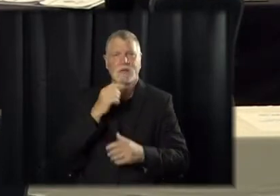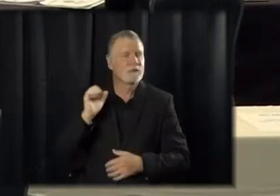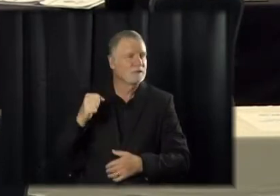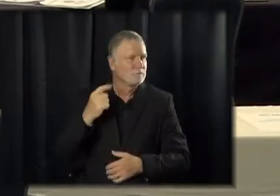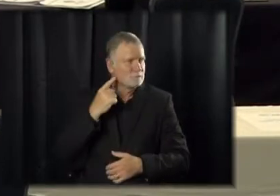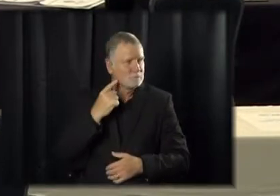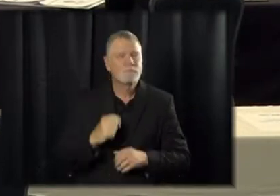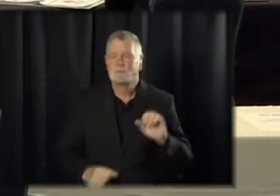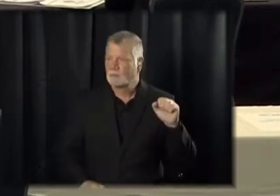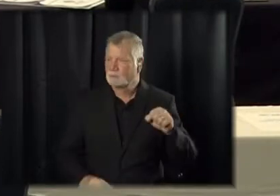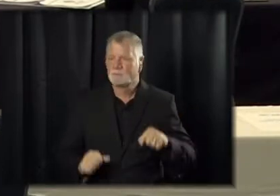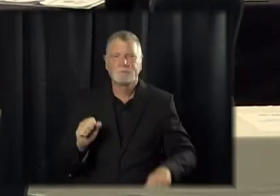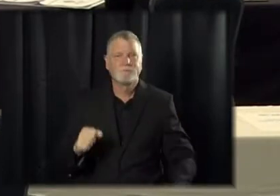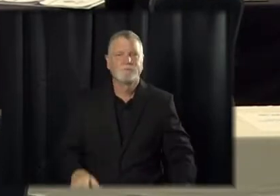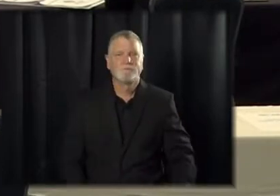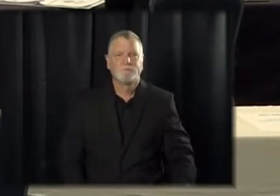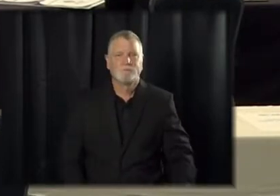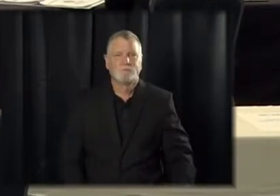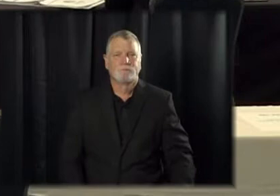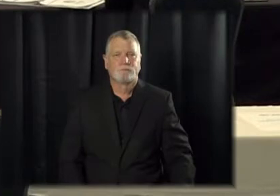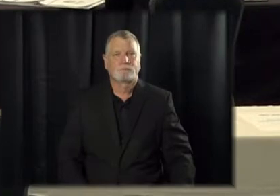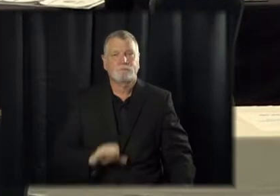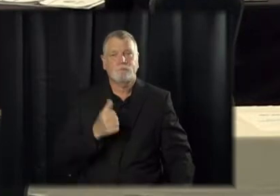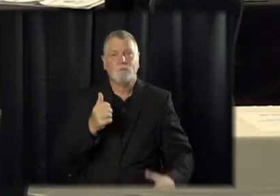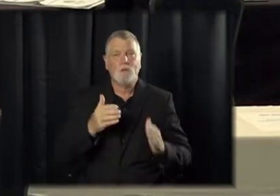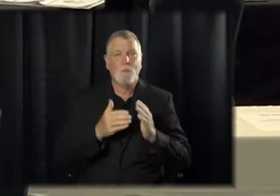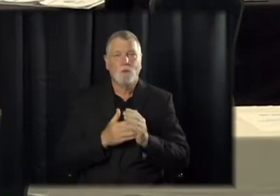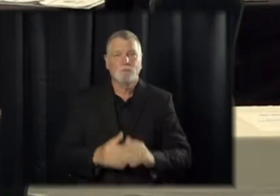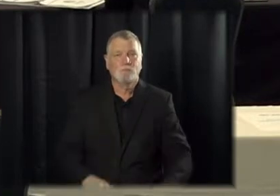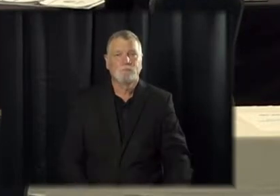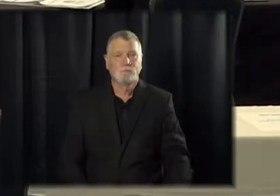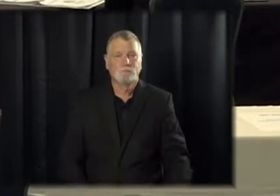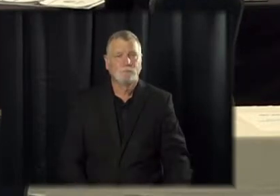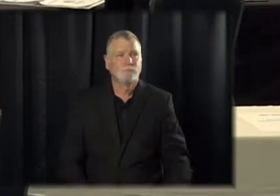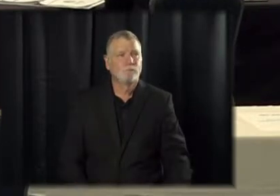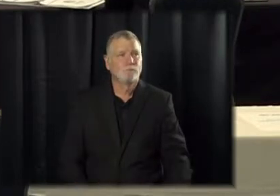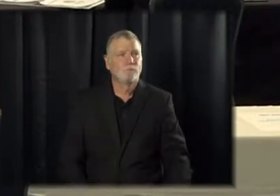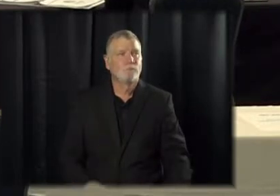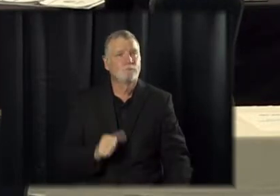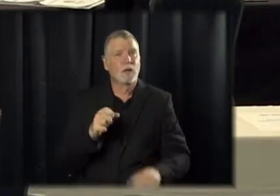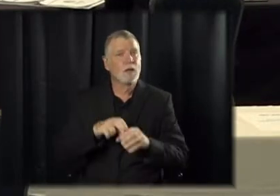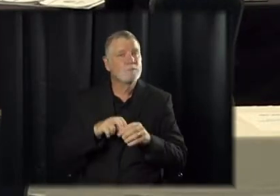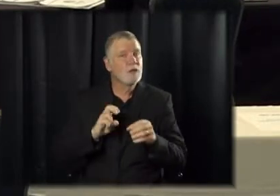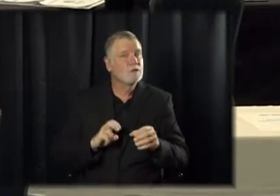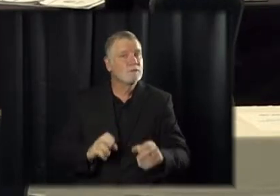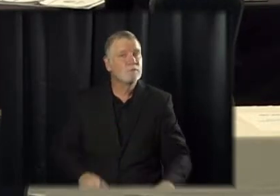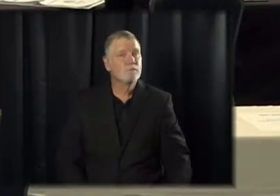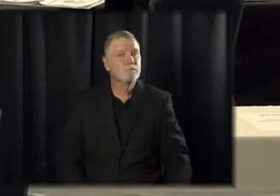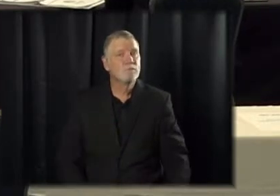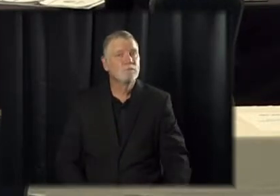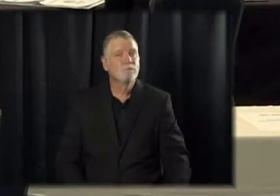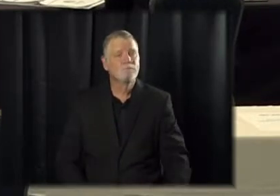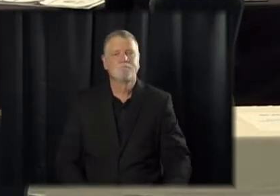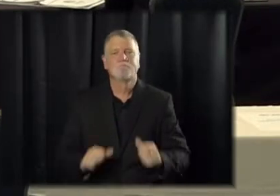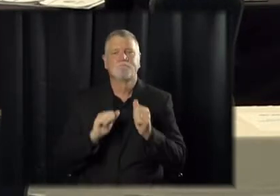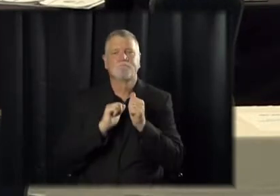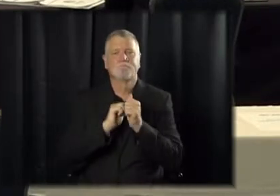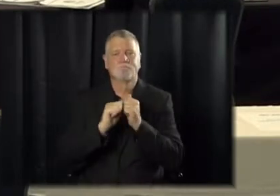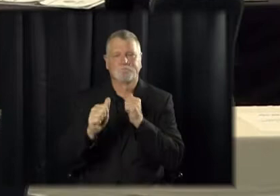yes? Yes. Yes. Yes. Yes. Any opposed? Any abstentions?